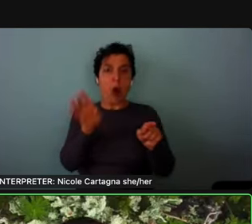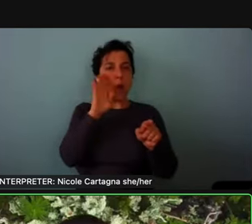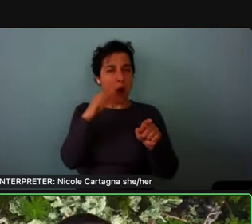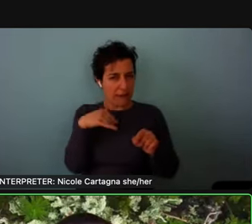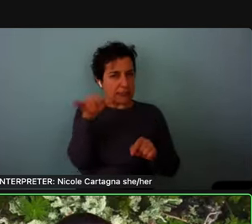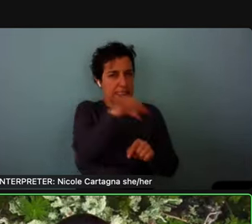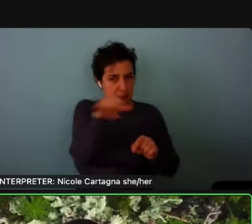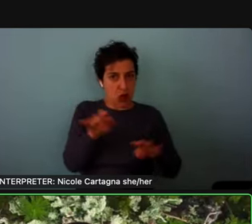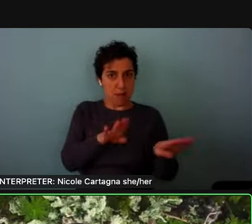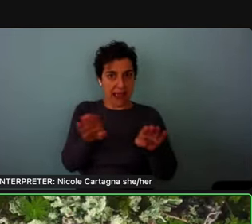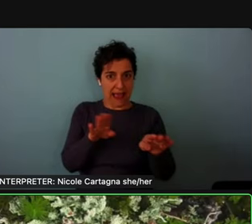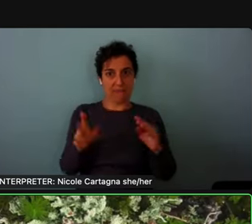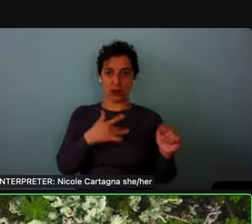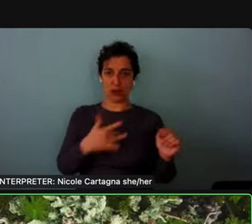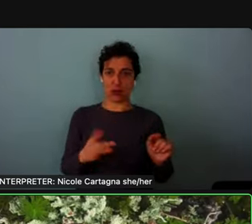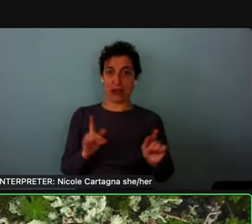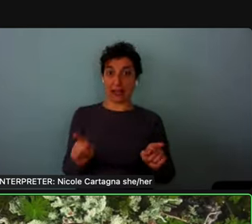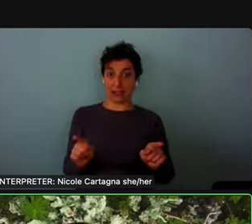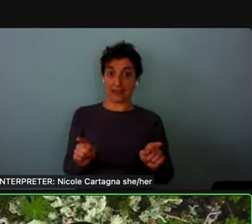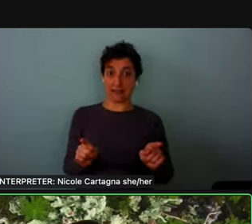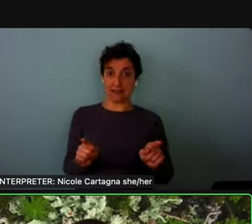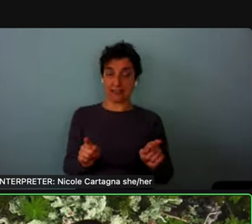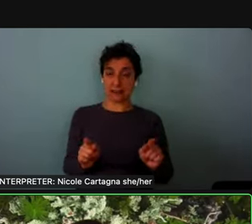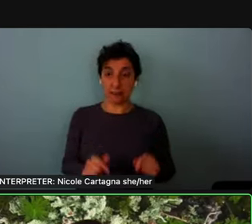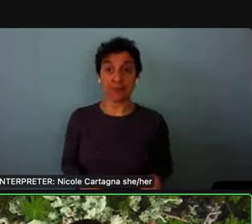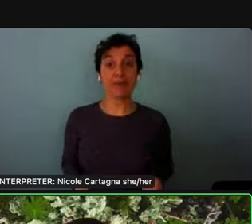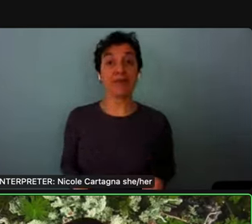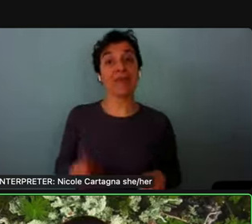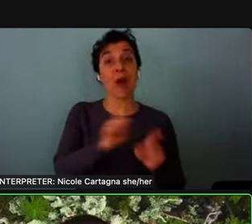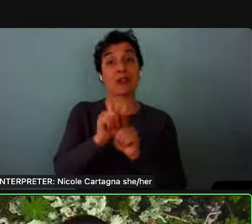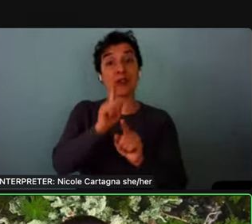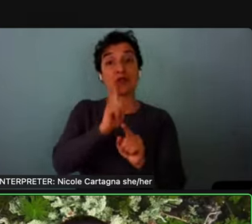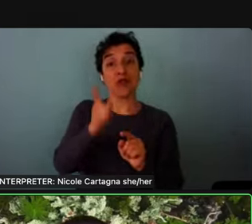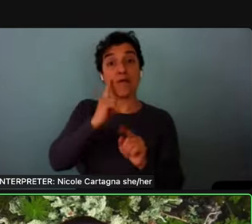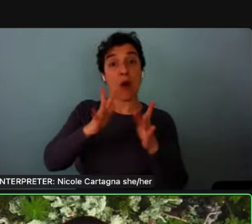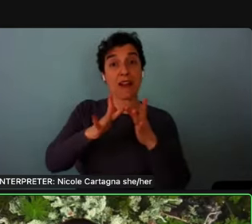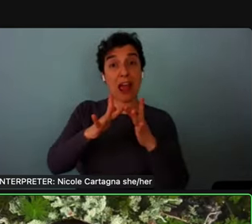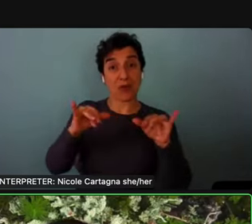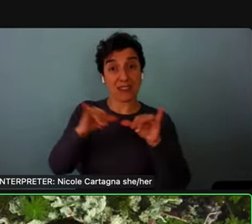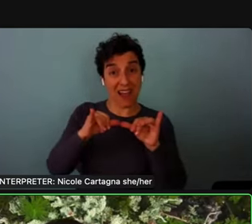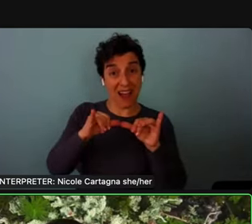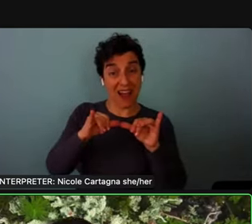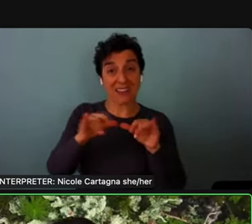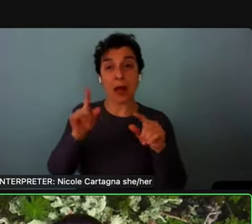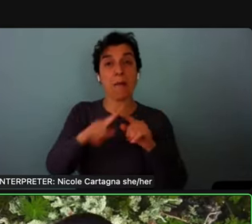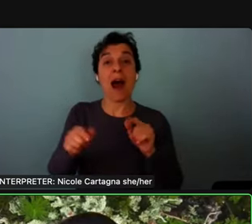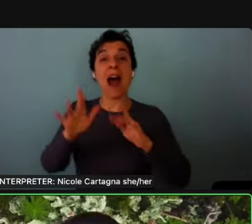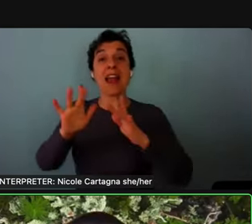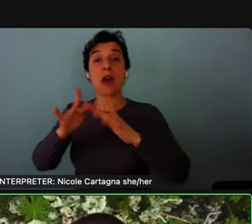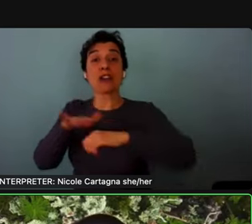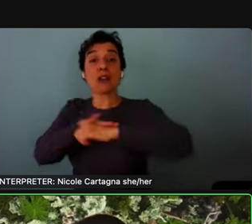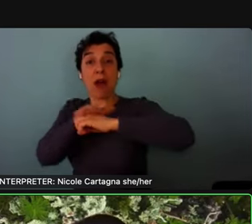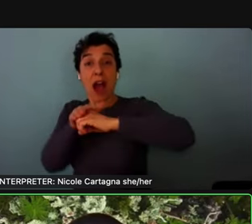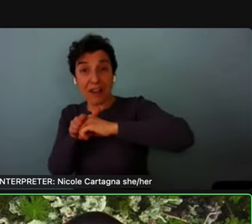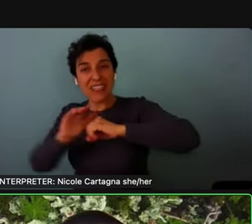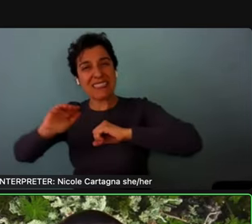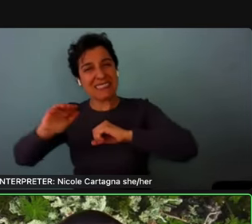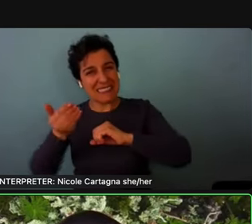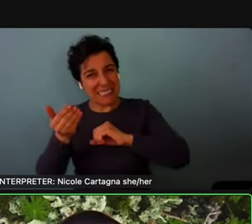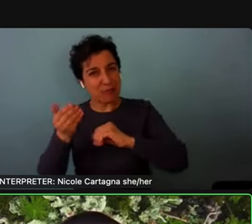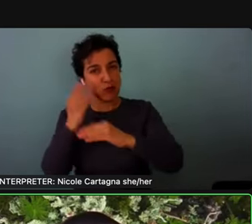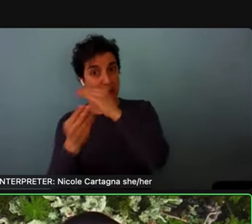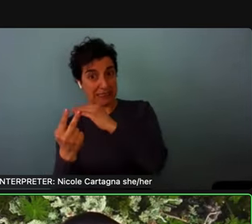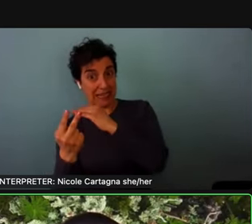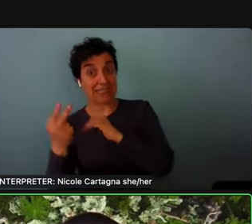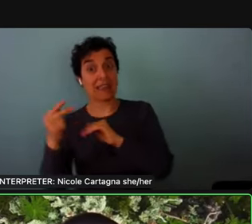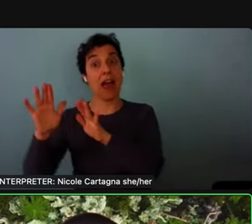similar behavioral traits. This is also true for network size, but network topography seems to predict behavioral traits better.